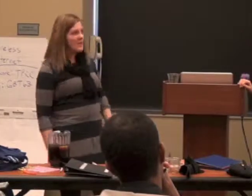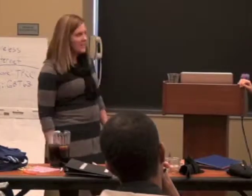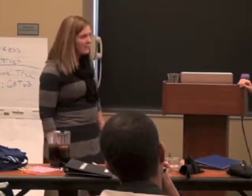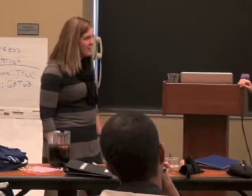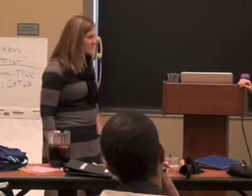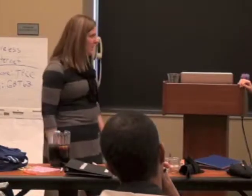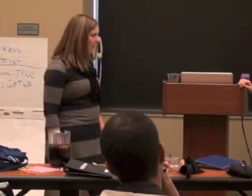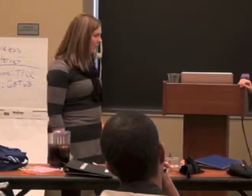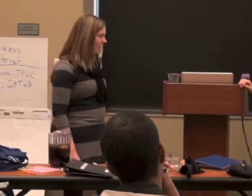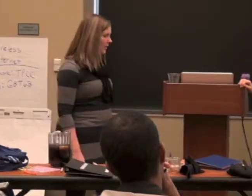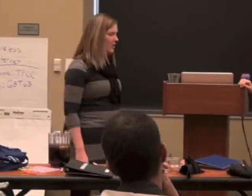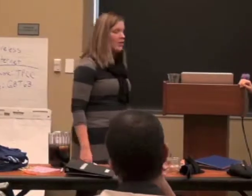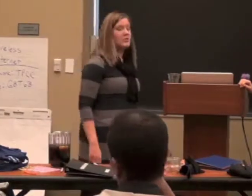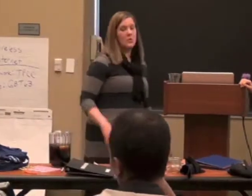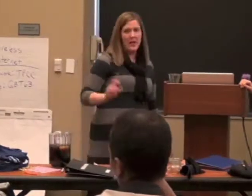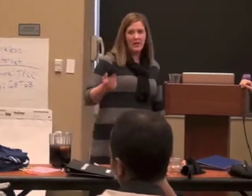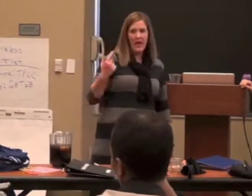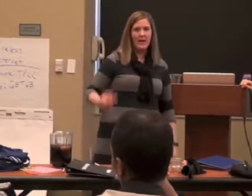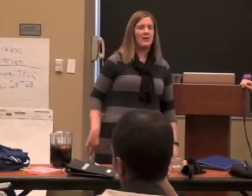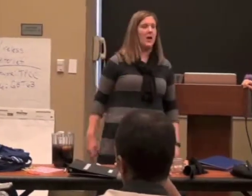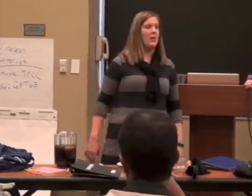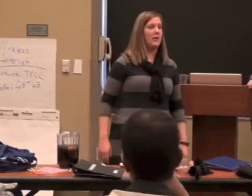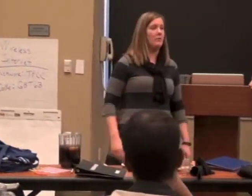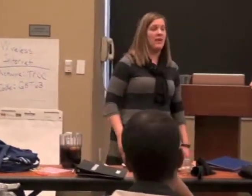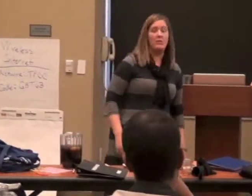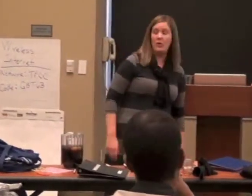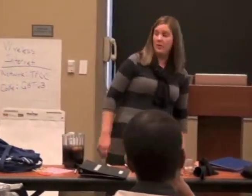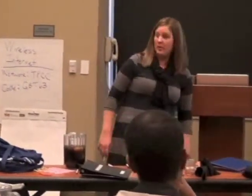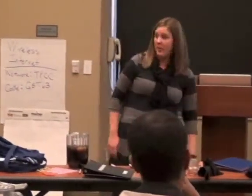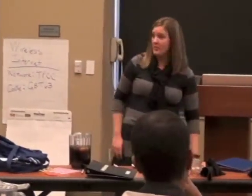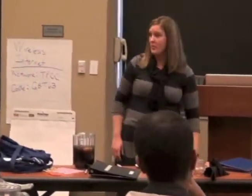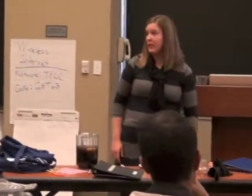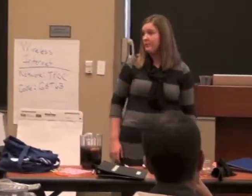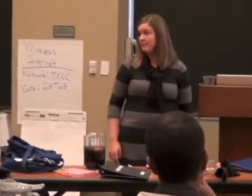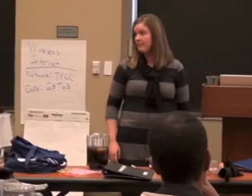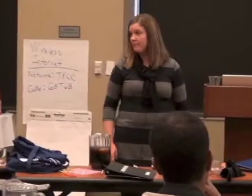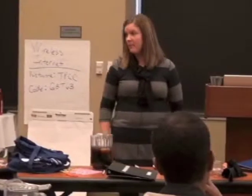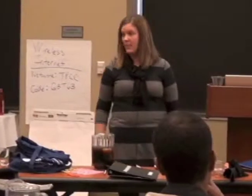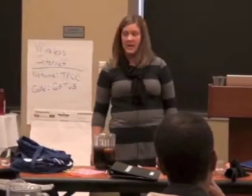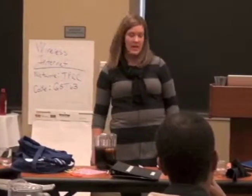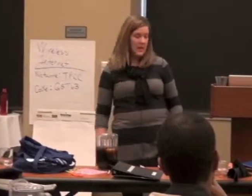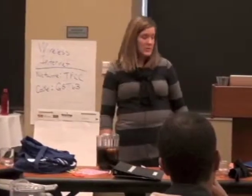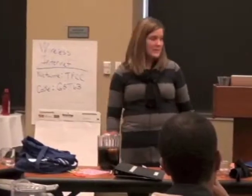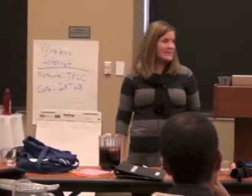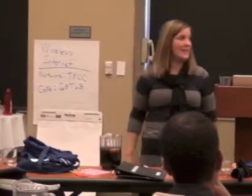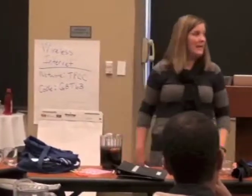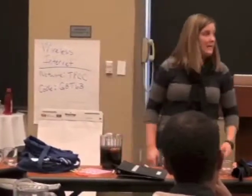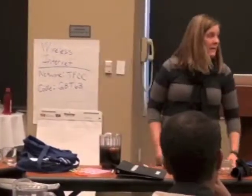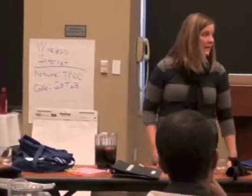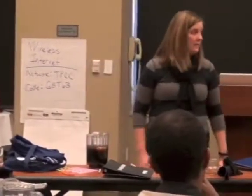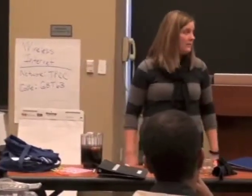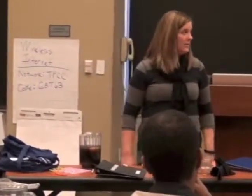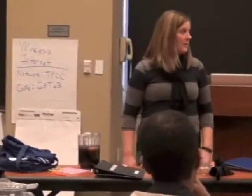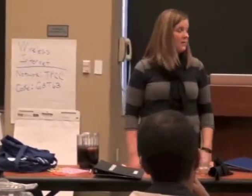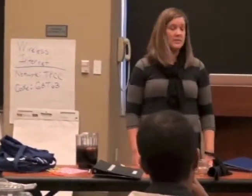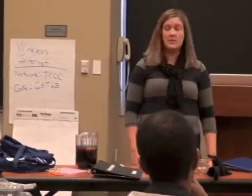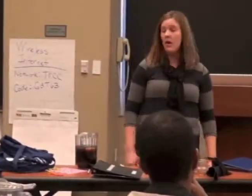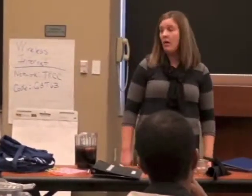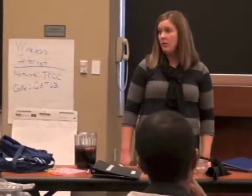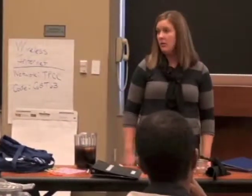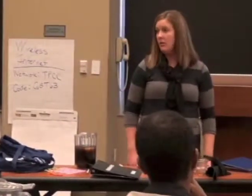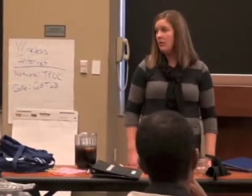never taken this long. So we had a guy go in, and what do you think he was doing? He was standing